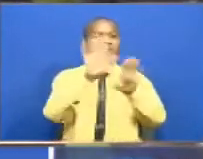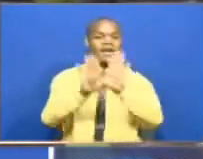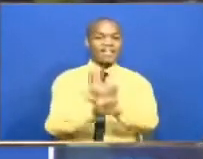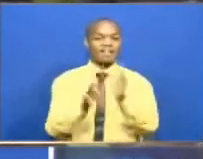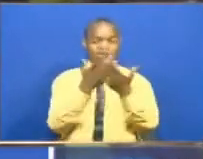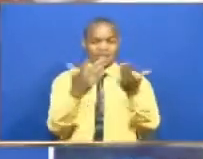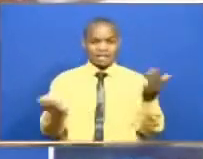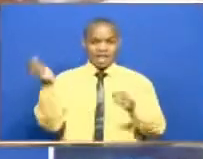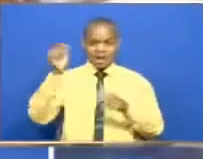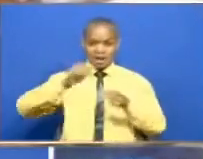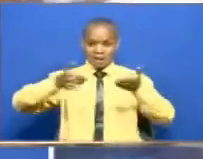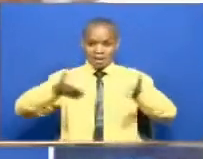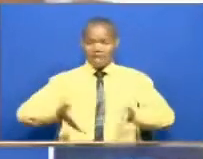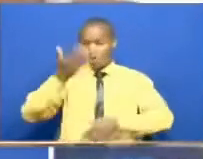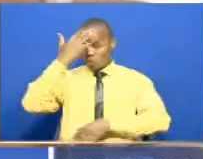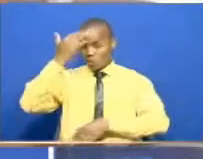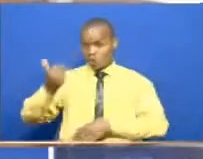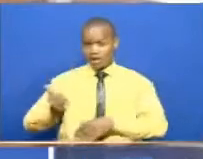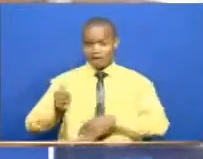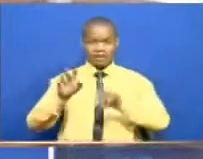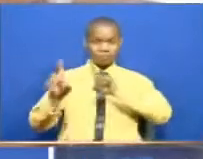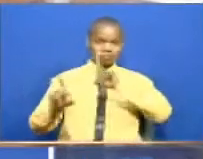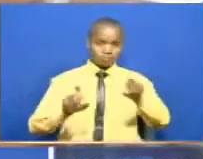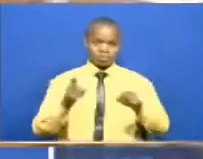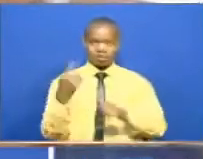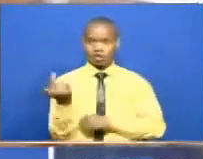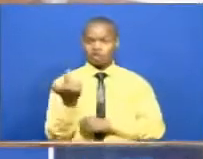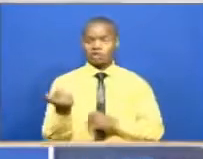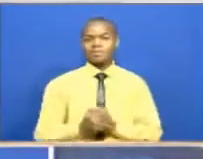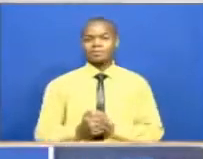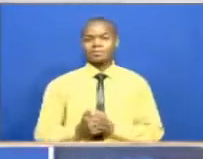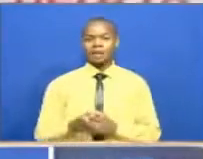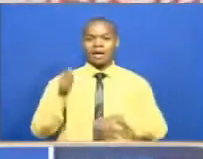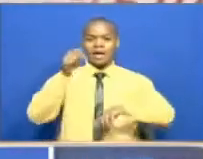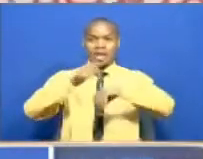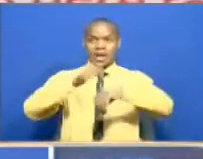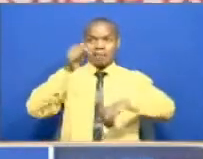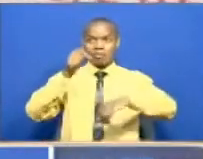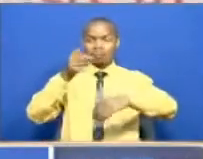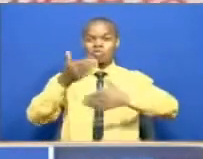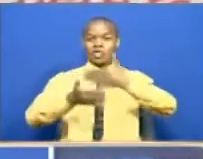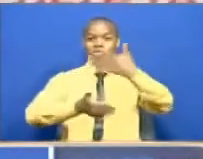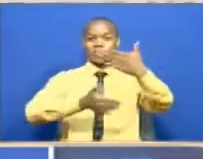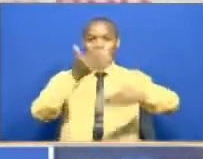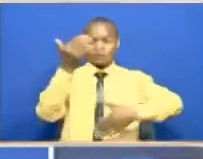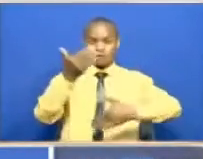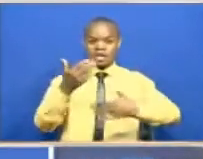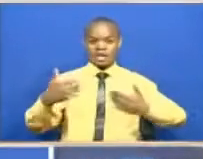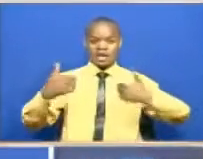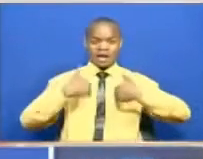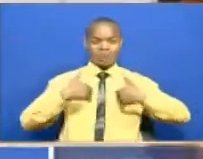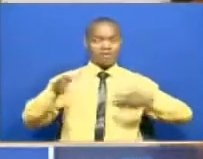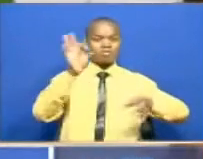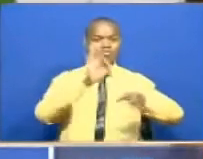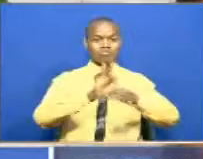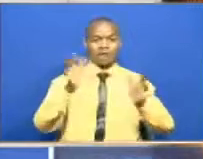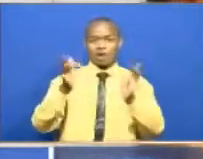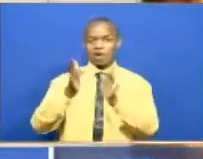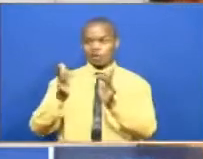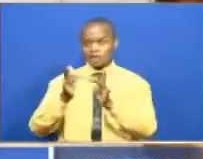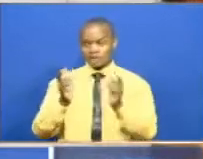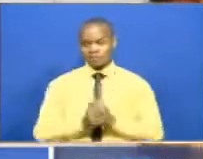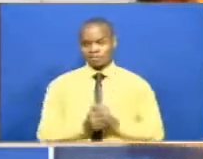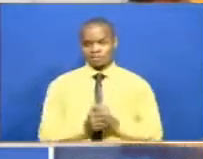do the exam. Meanwhile, the University of Embu made history after holding student council elections online. Professor